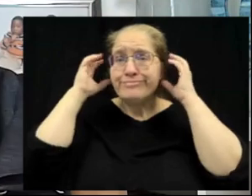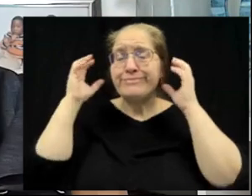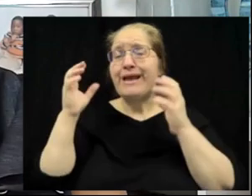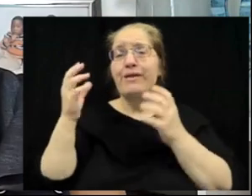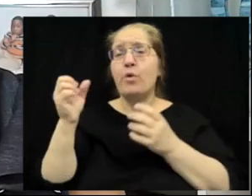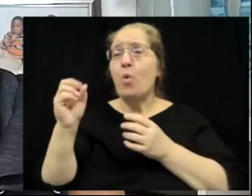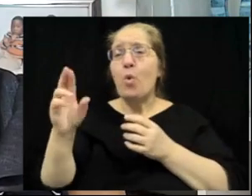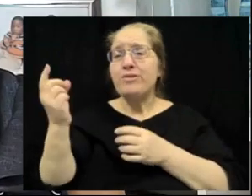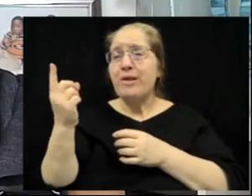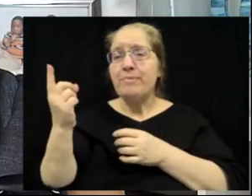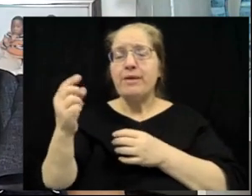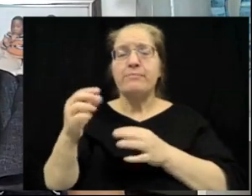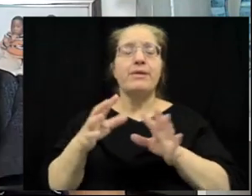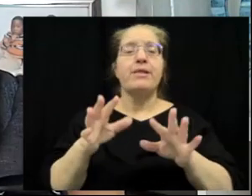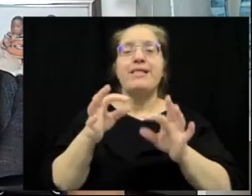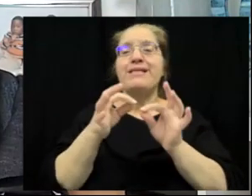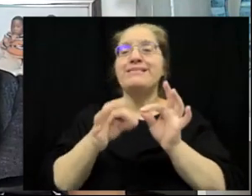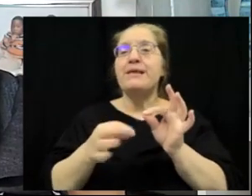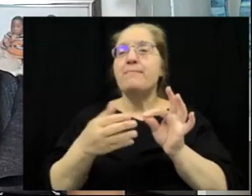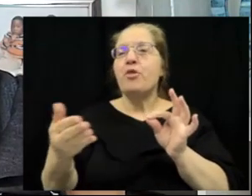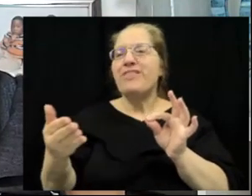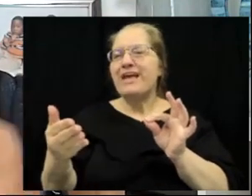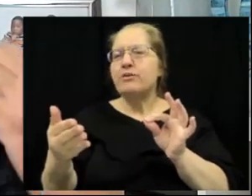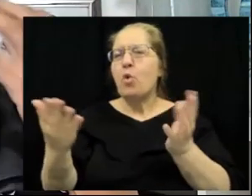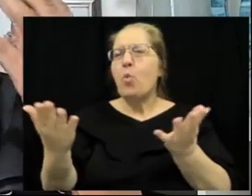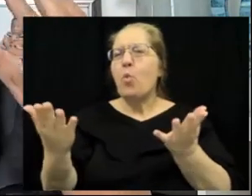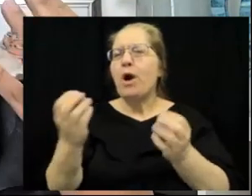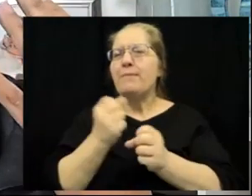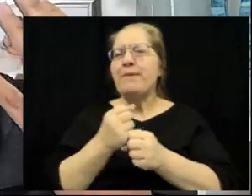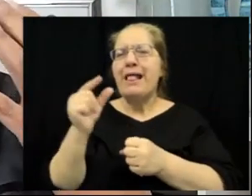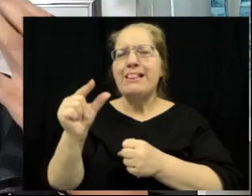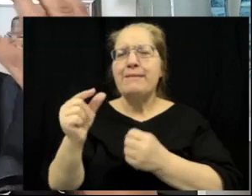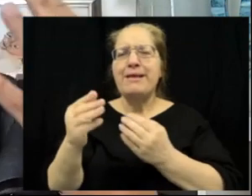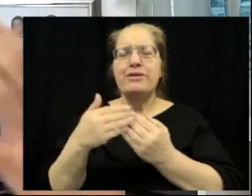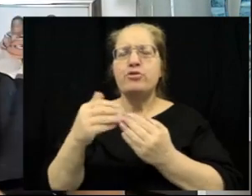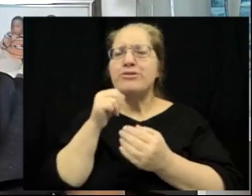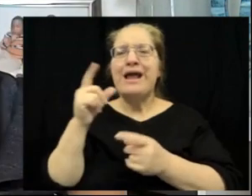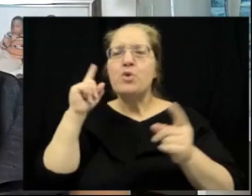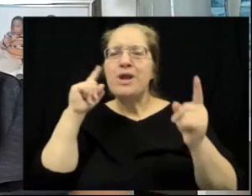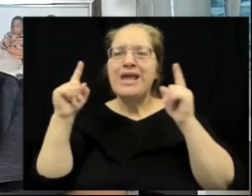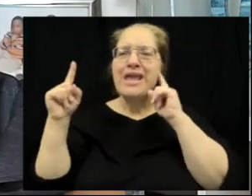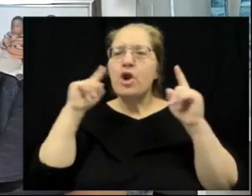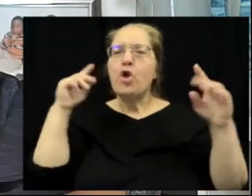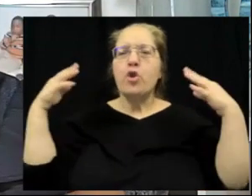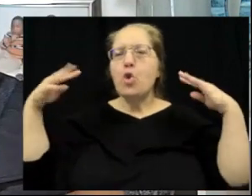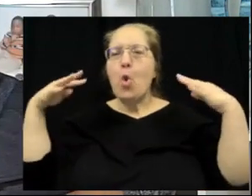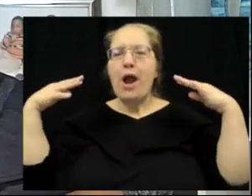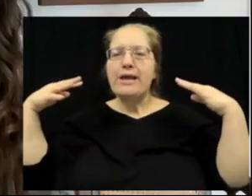just the simple things, what could make it a little bit easier for them not to hear all of that